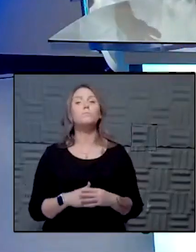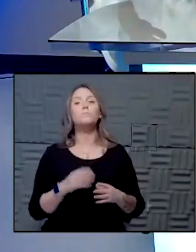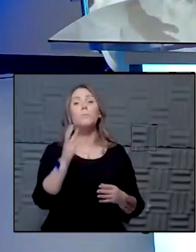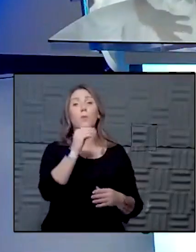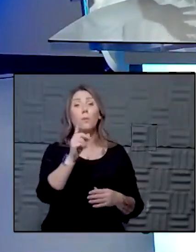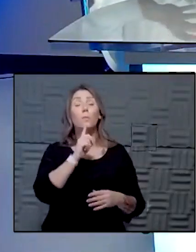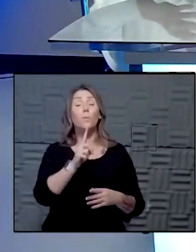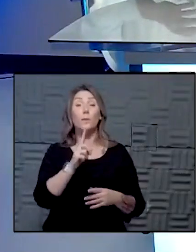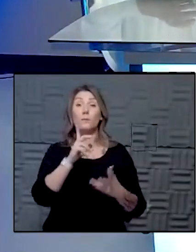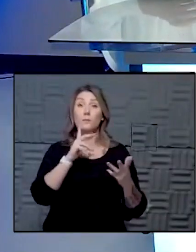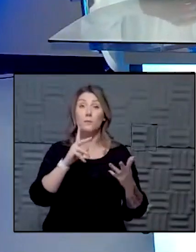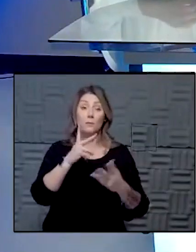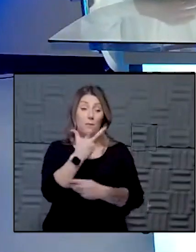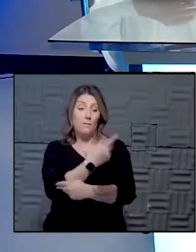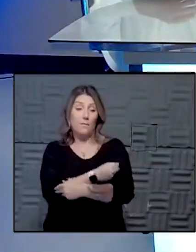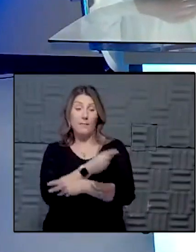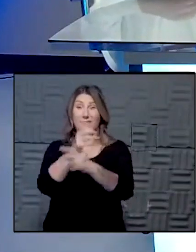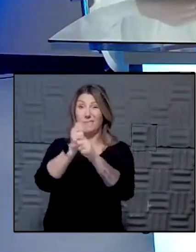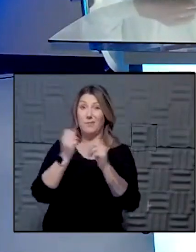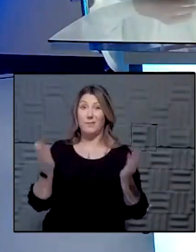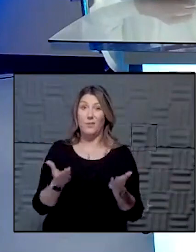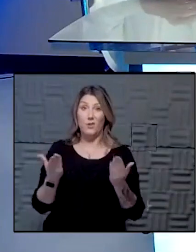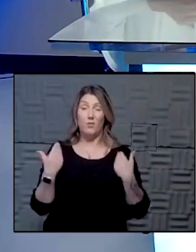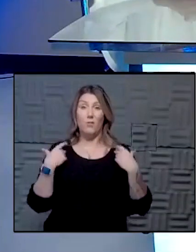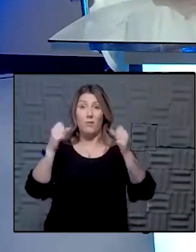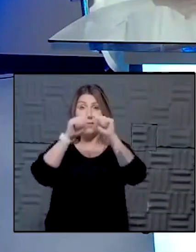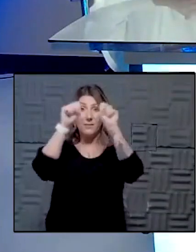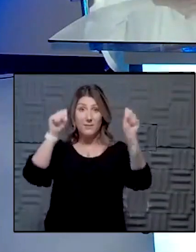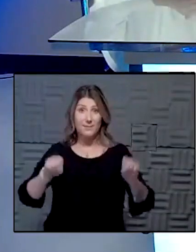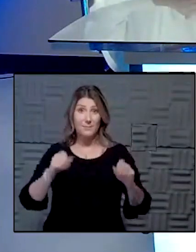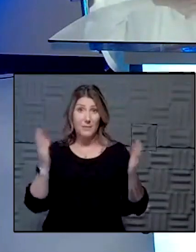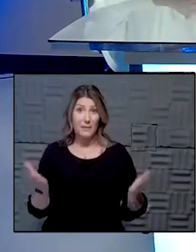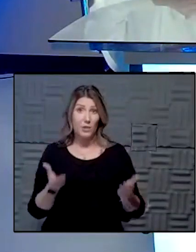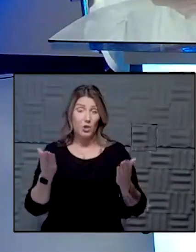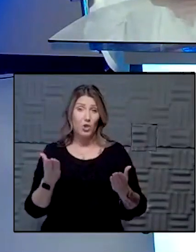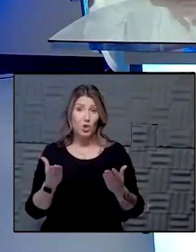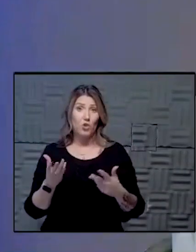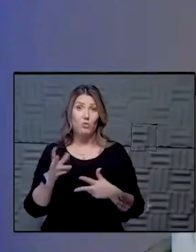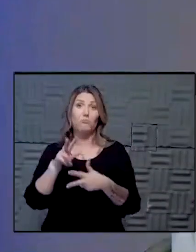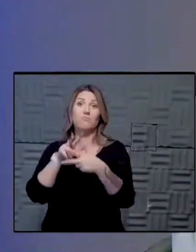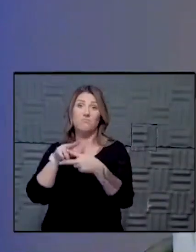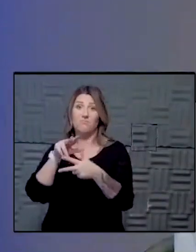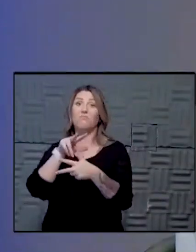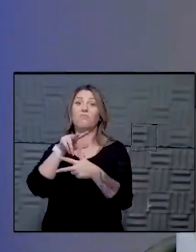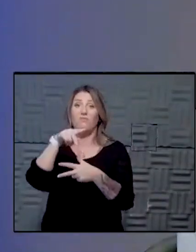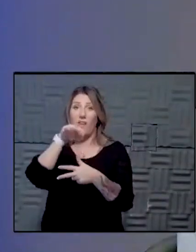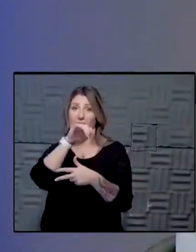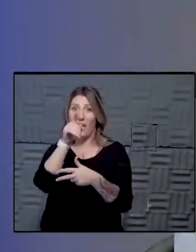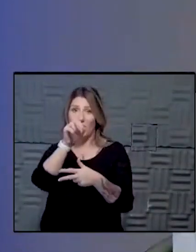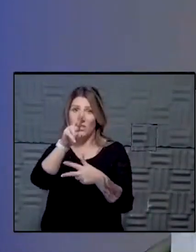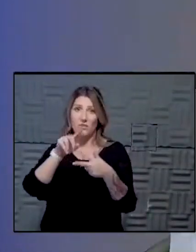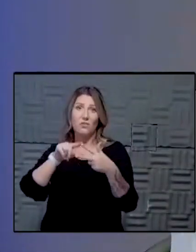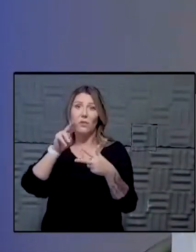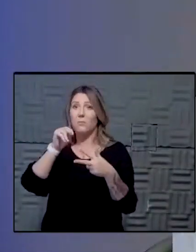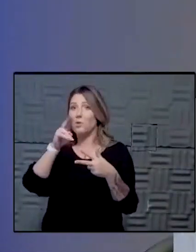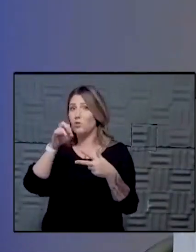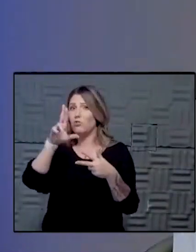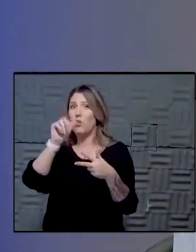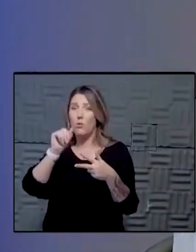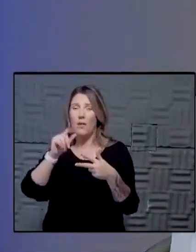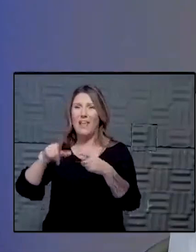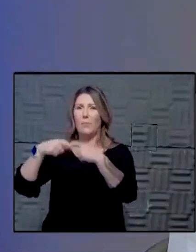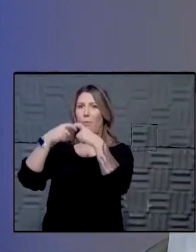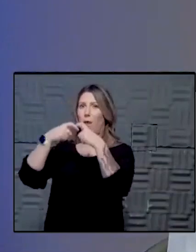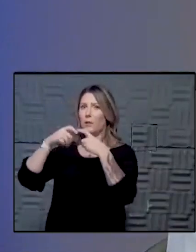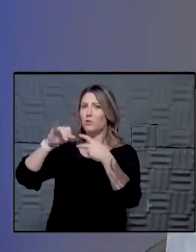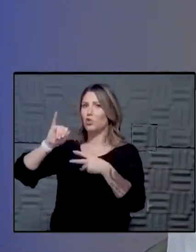the vaccines that we have been getting here at our health system to give to people has been the Moderna and Pfizer vaccines. There was that pause, so there